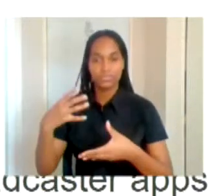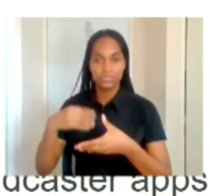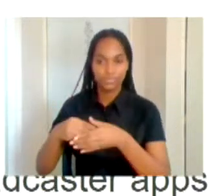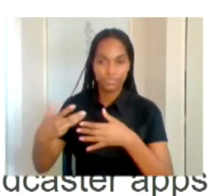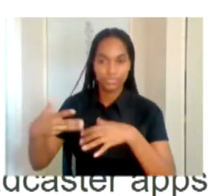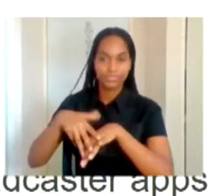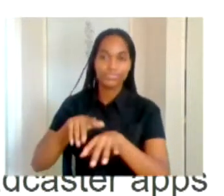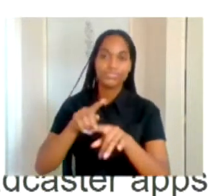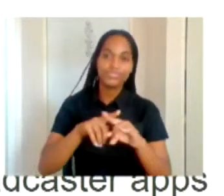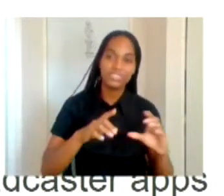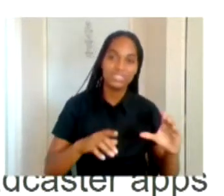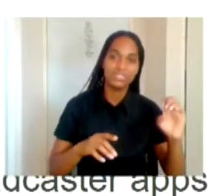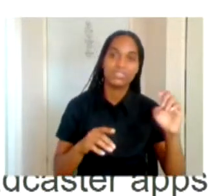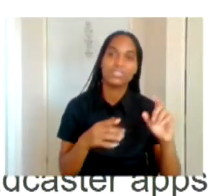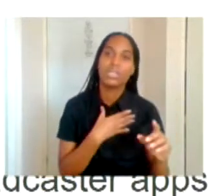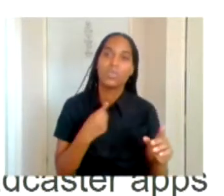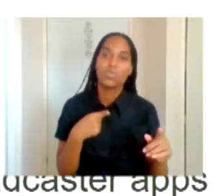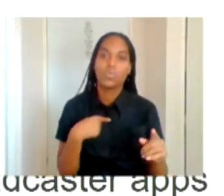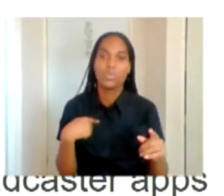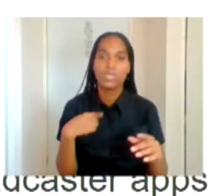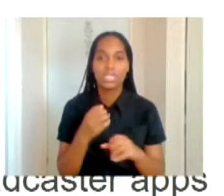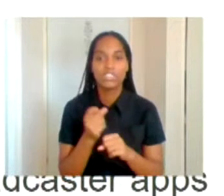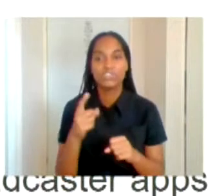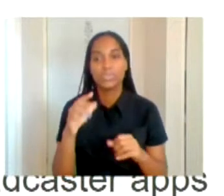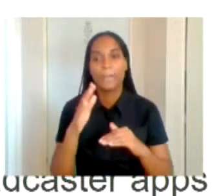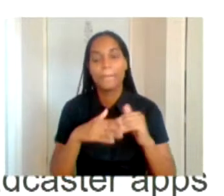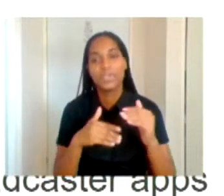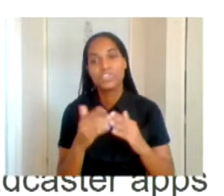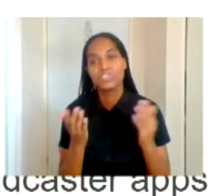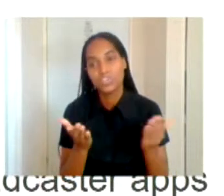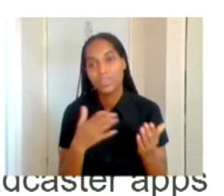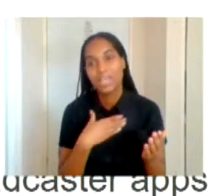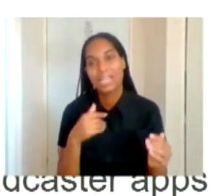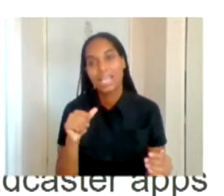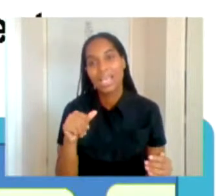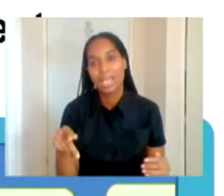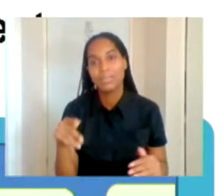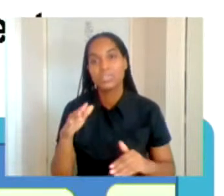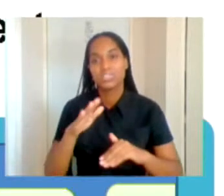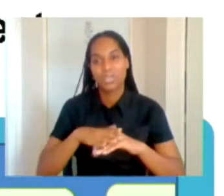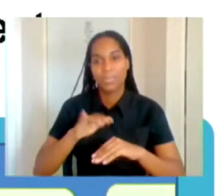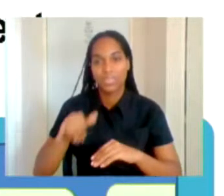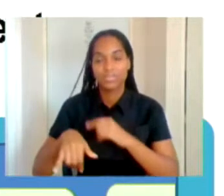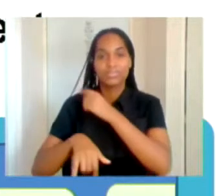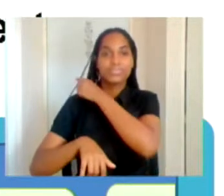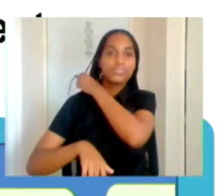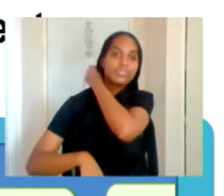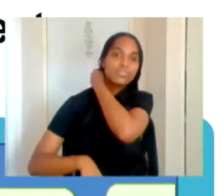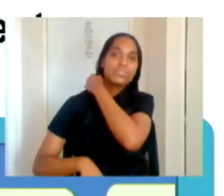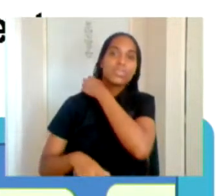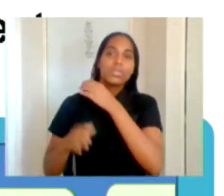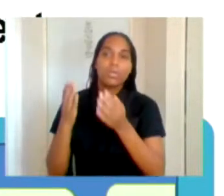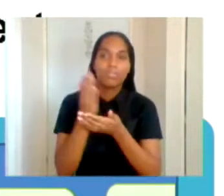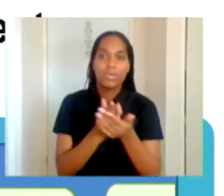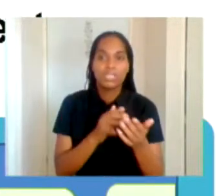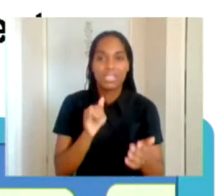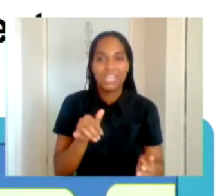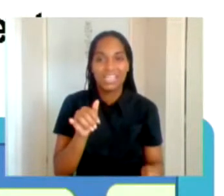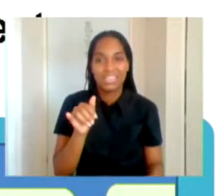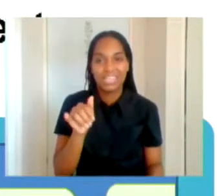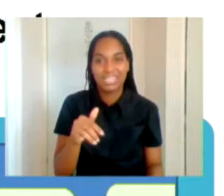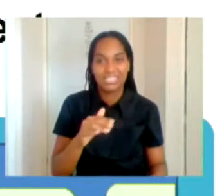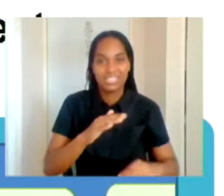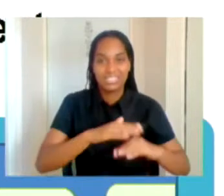CEs and get you to actually build services and apps on top of that. Part of that stack, this is